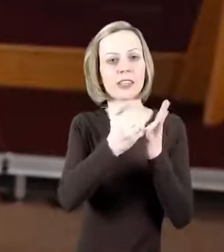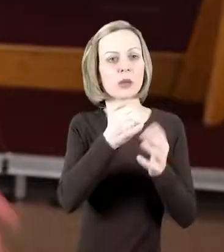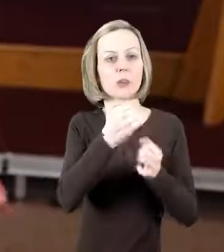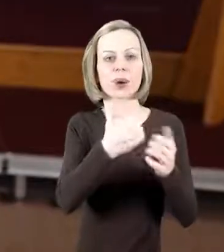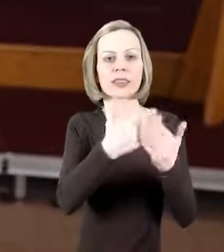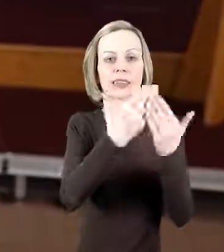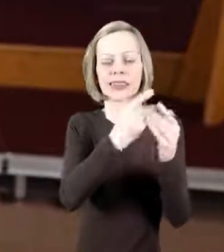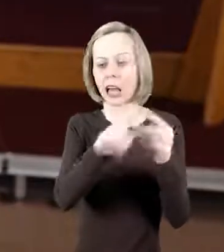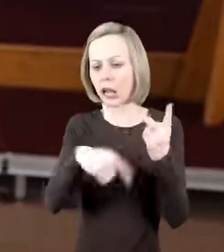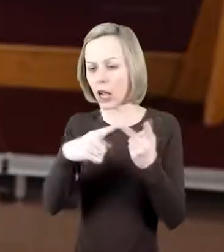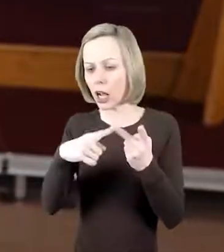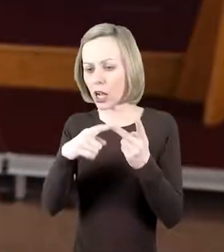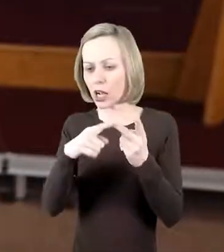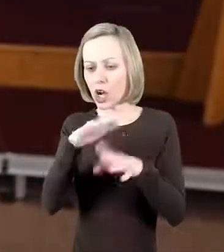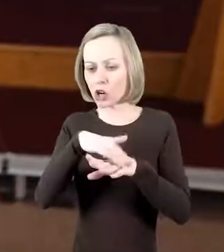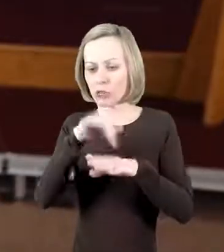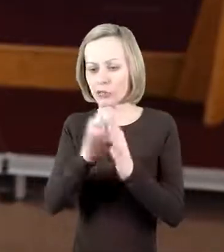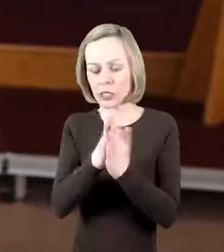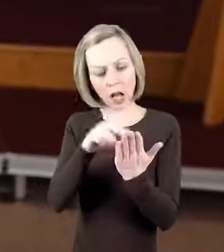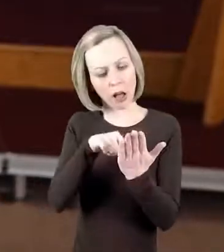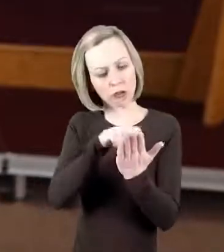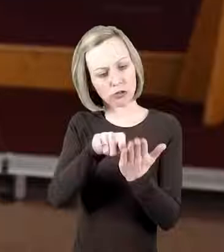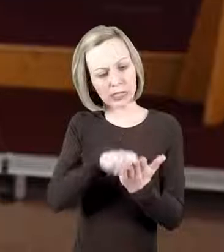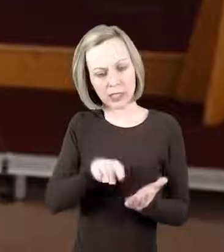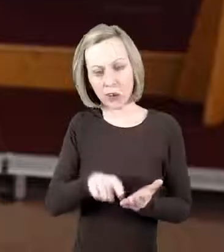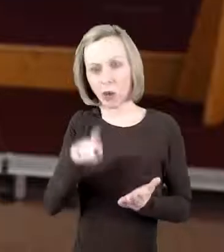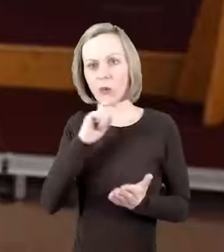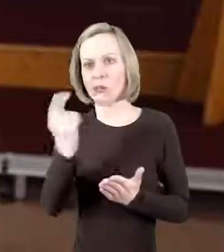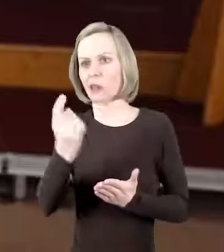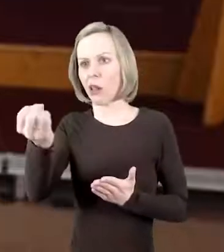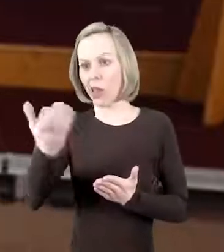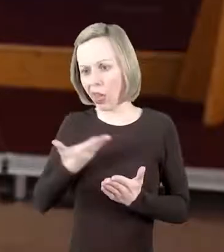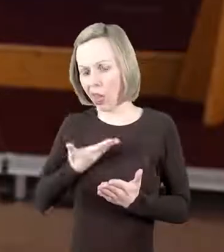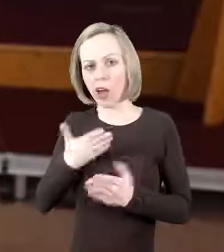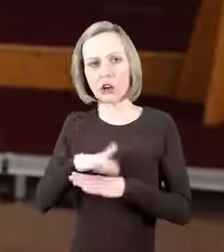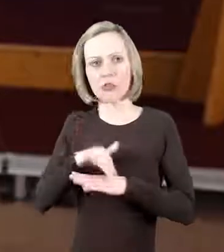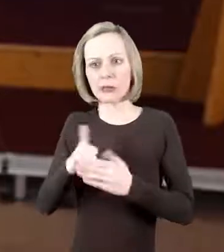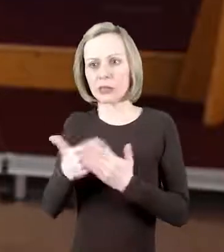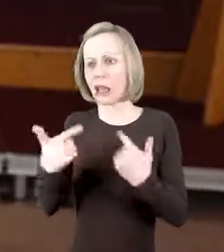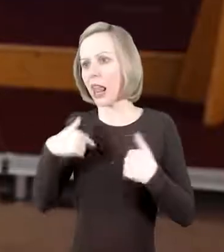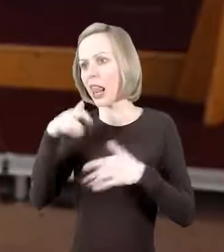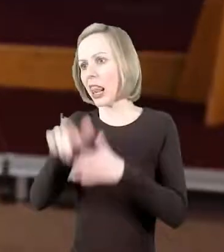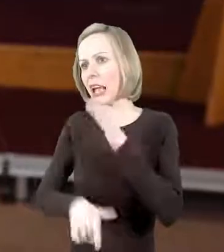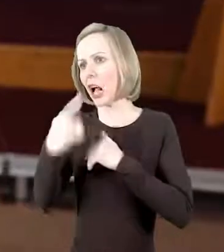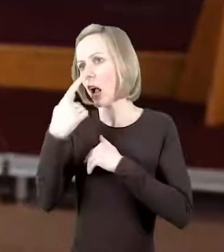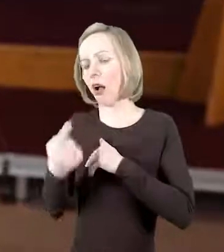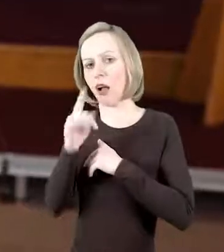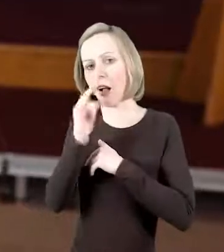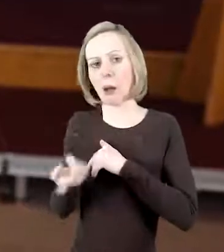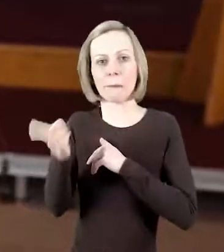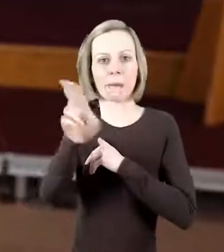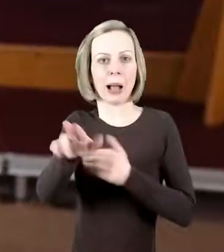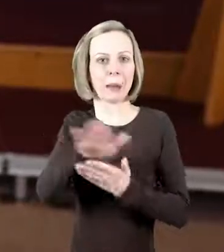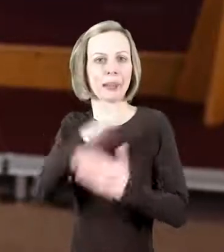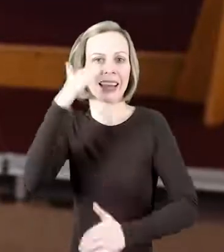Day? Have we done all the Christmas cards? Or will somebody send us a card that arrives on Christmas Day and it